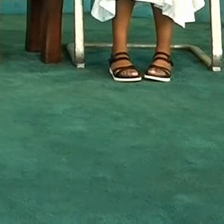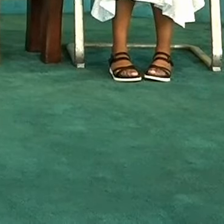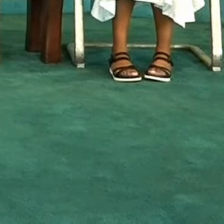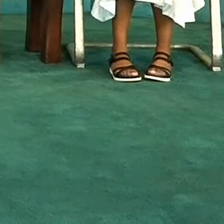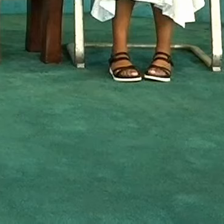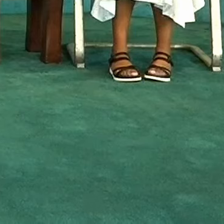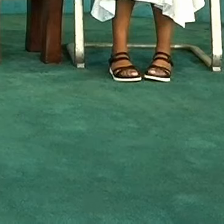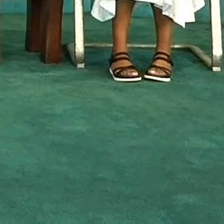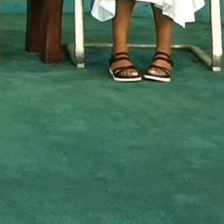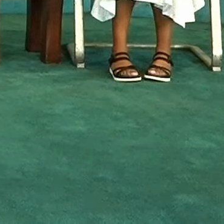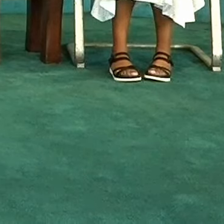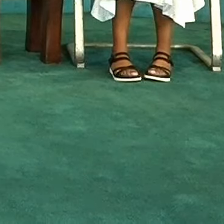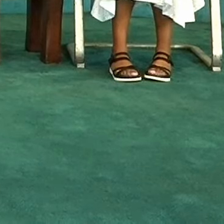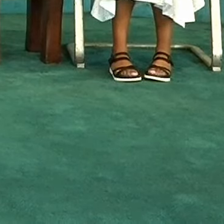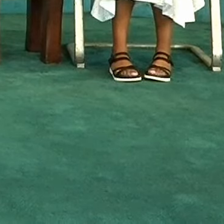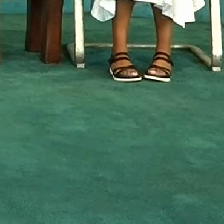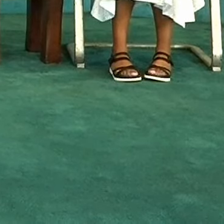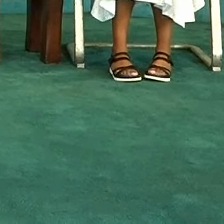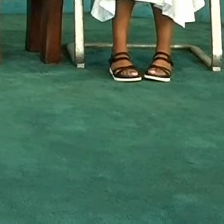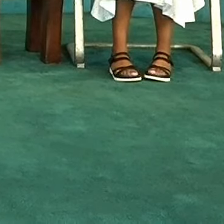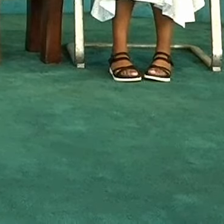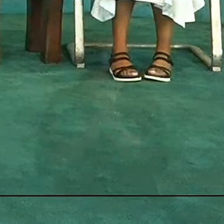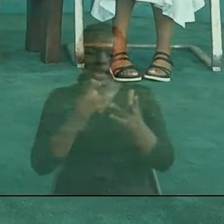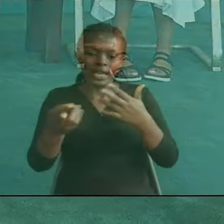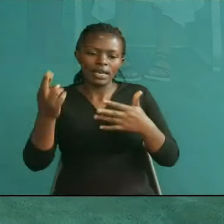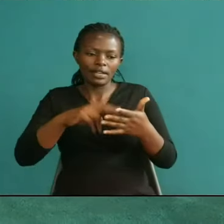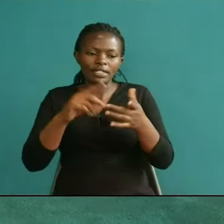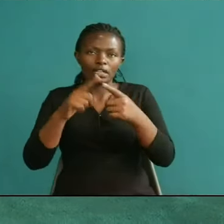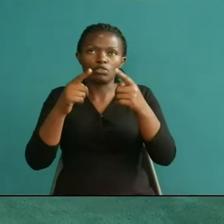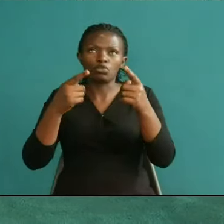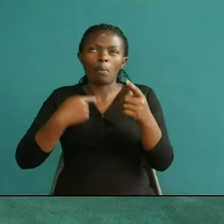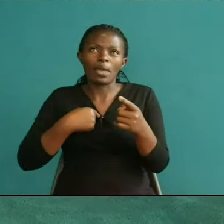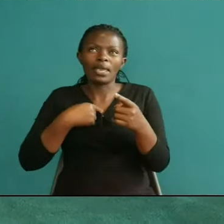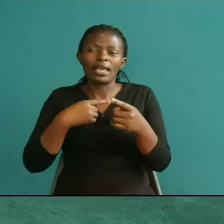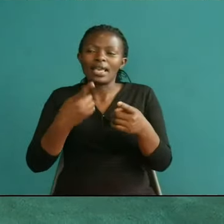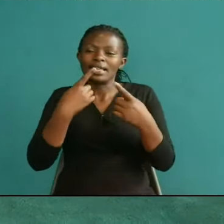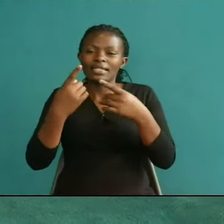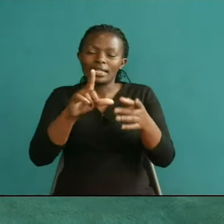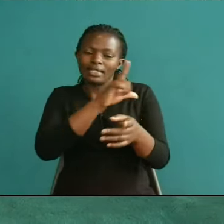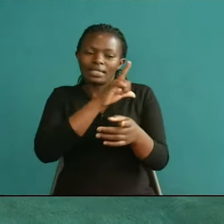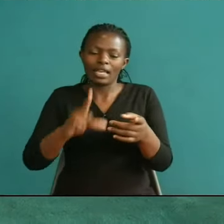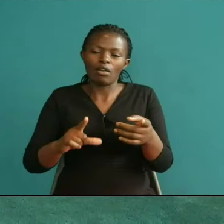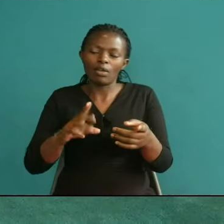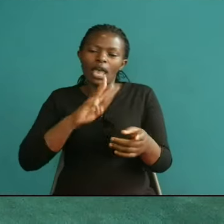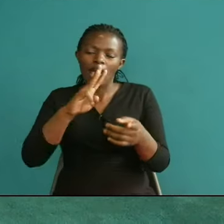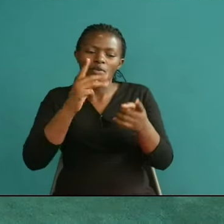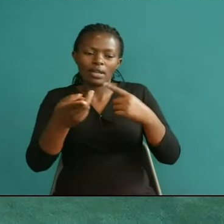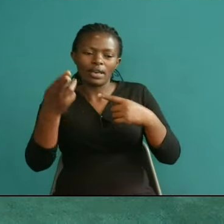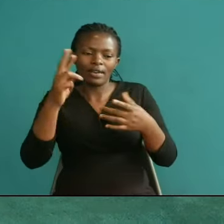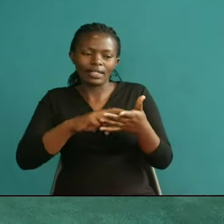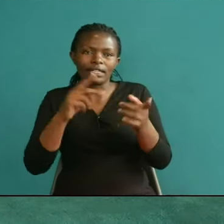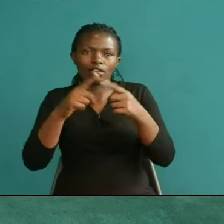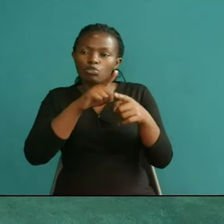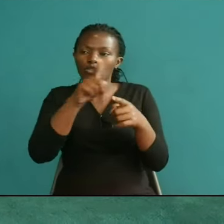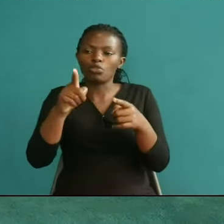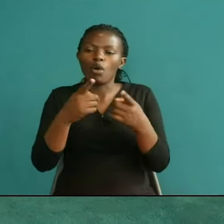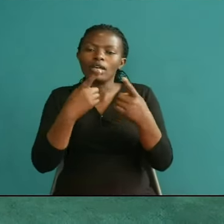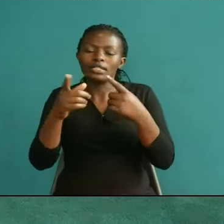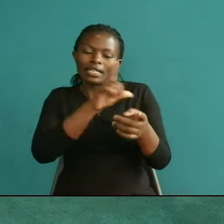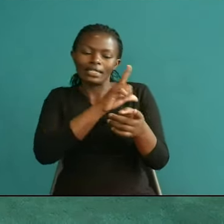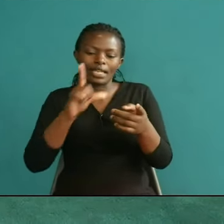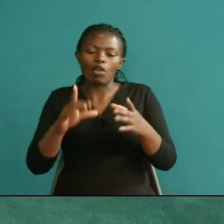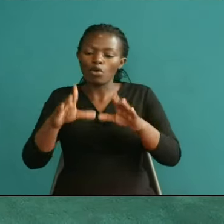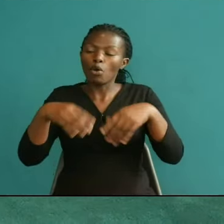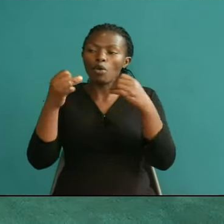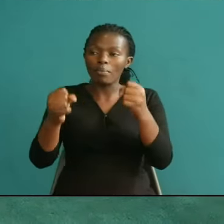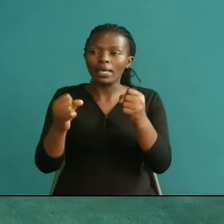Lord Almighty says, return to me, declares the Lord Almighty, and I will return to you, says the Lord Almighty." Return